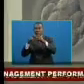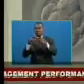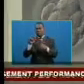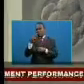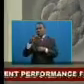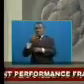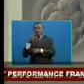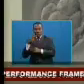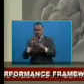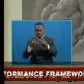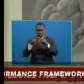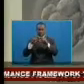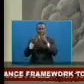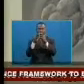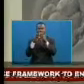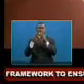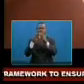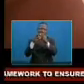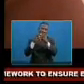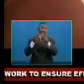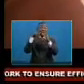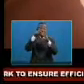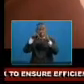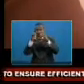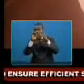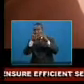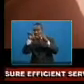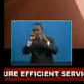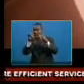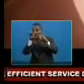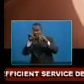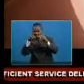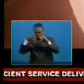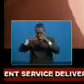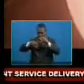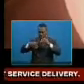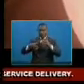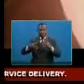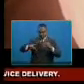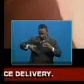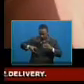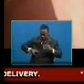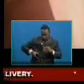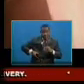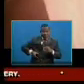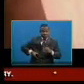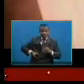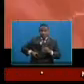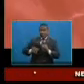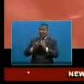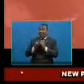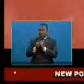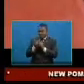days, a healthy embryo comprising around 8 cells is transferred into the uterus by a means of a thin, flexible